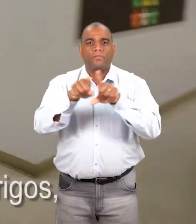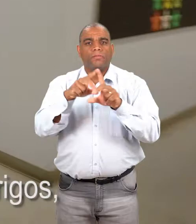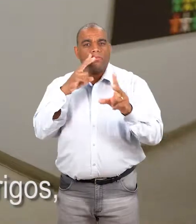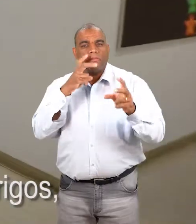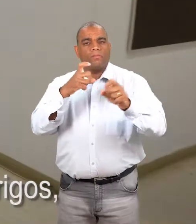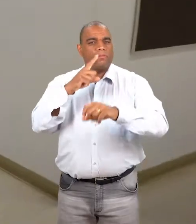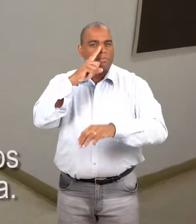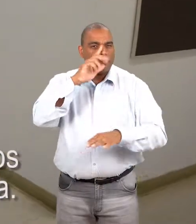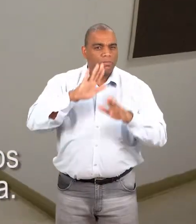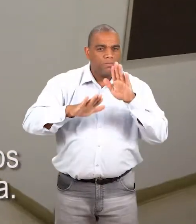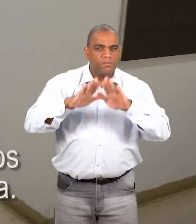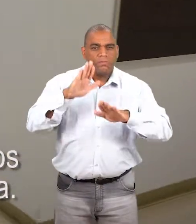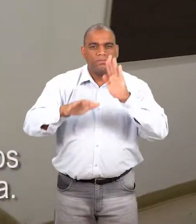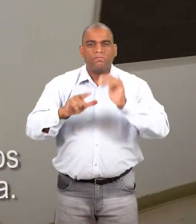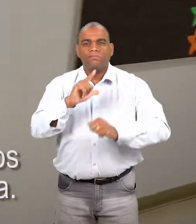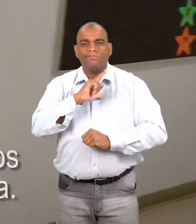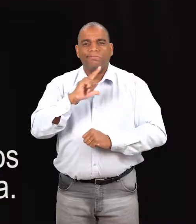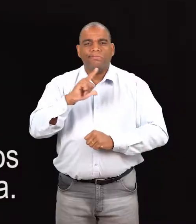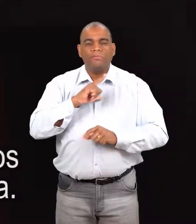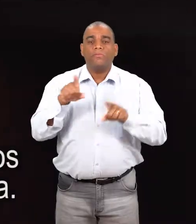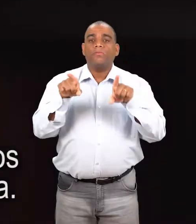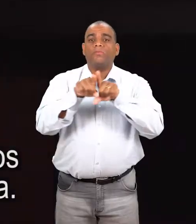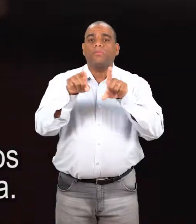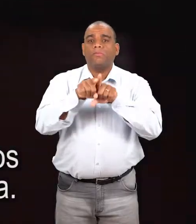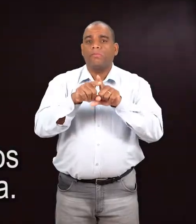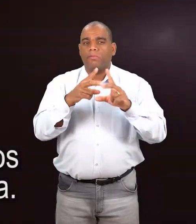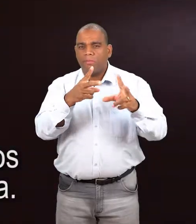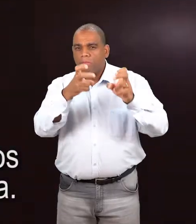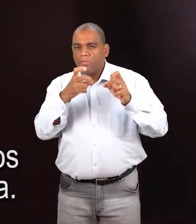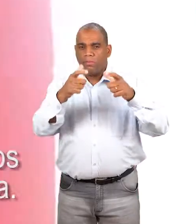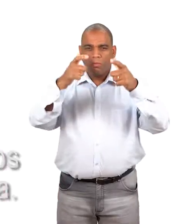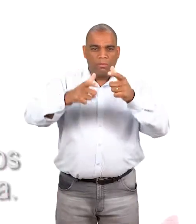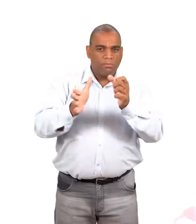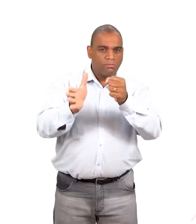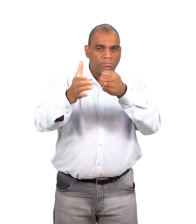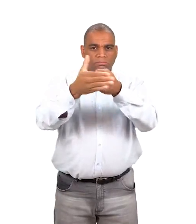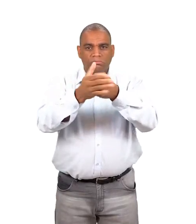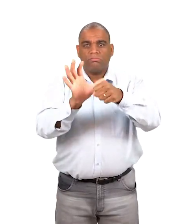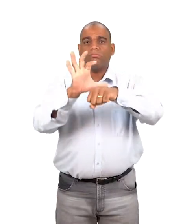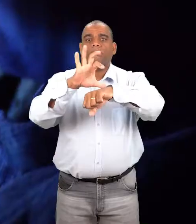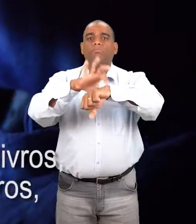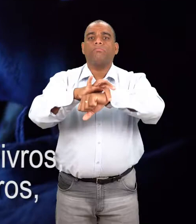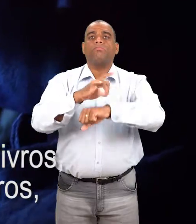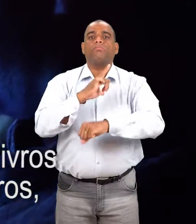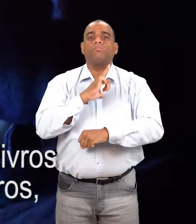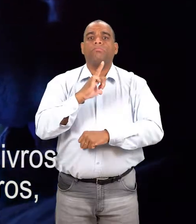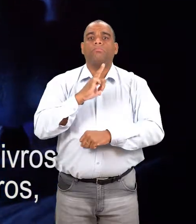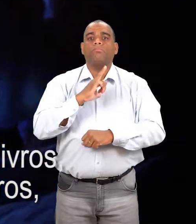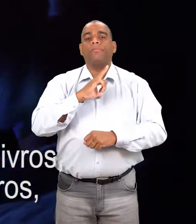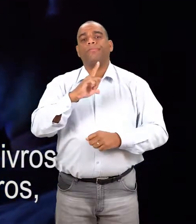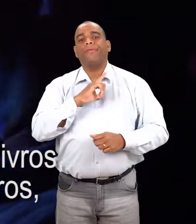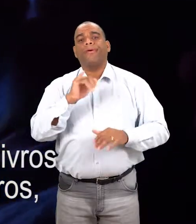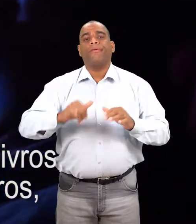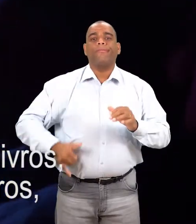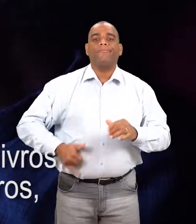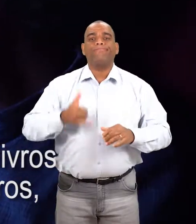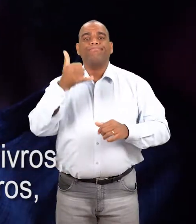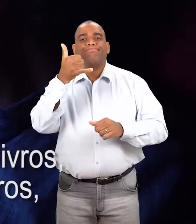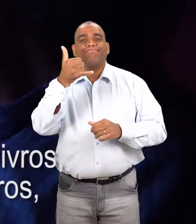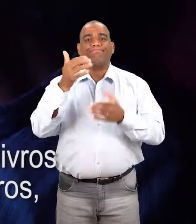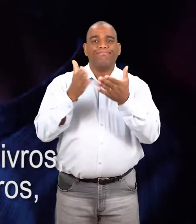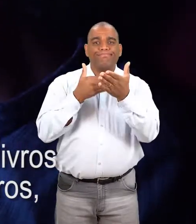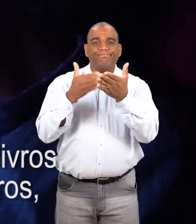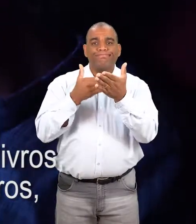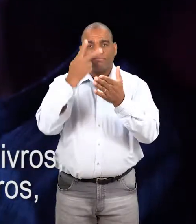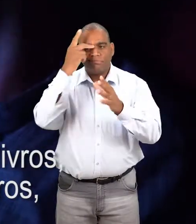and dangers, as well as potential safe havens or avenues of retreat and safety. Common items such as cell phones, books,